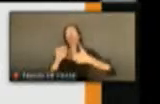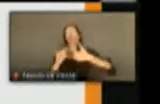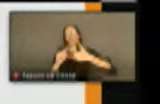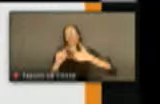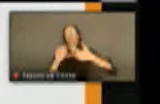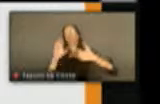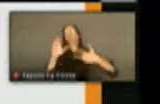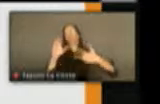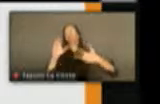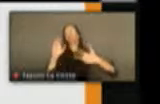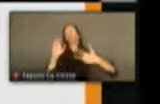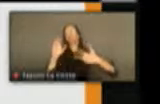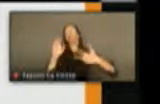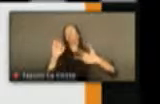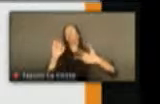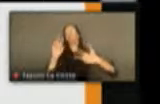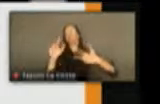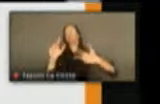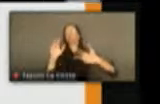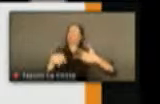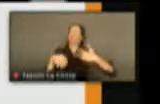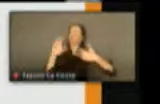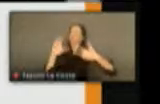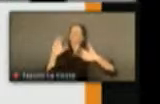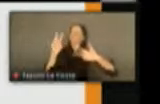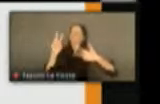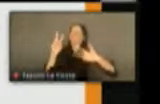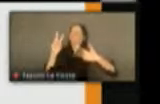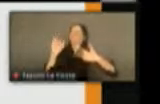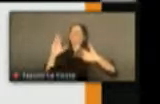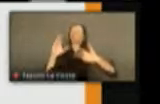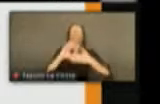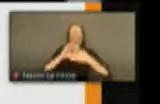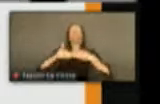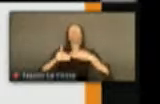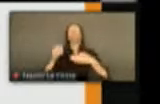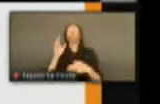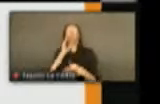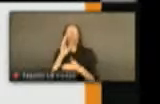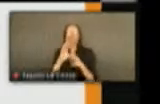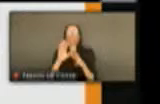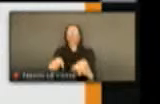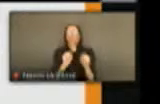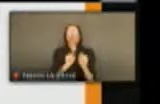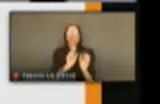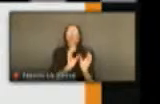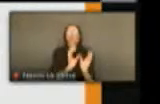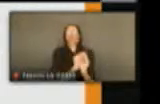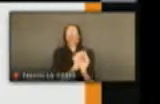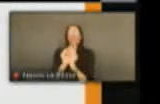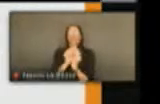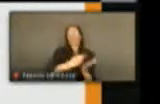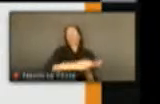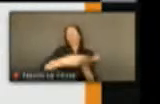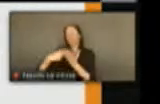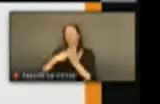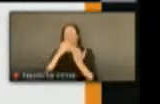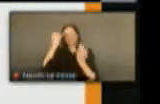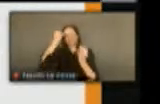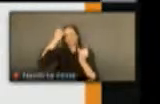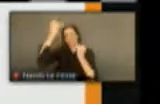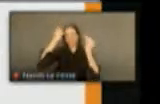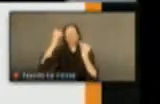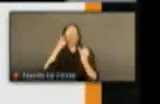to discuss the survey data and recommend ideas for the action plan. Then in